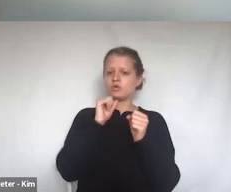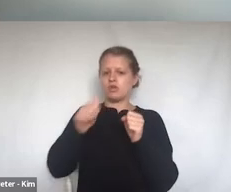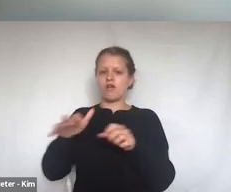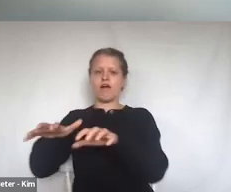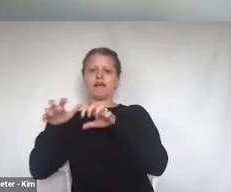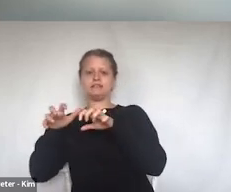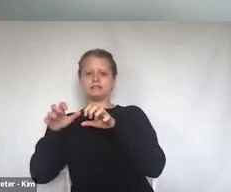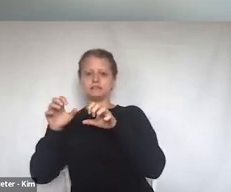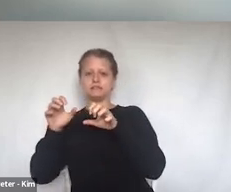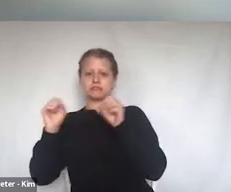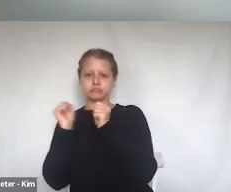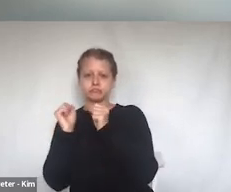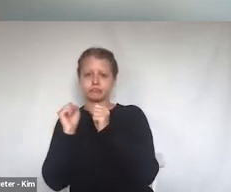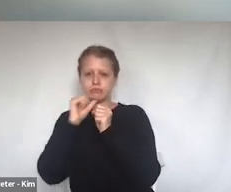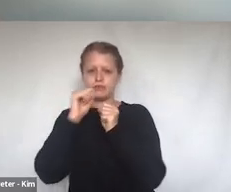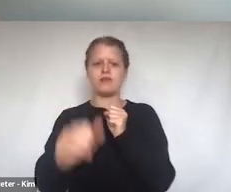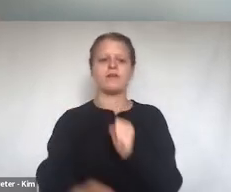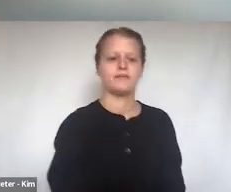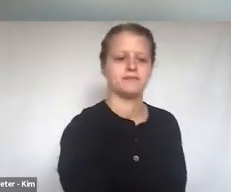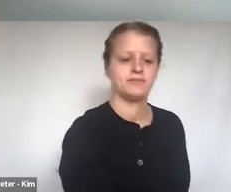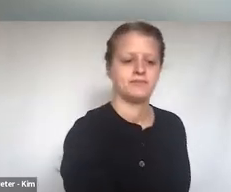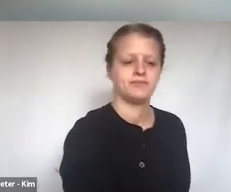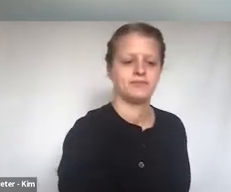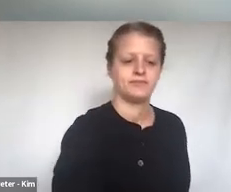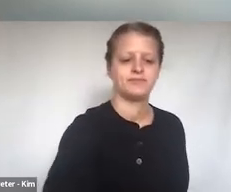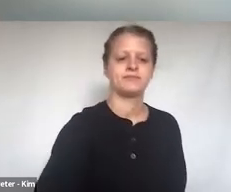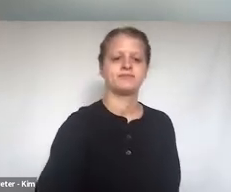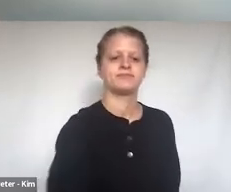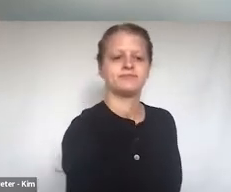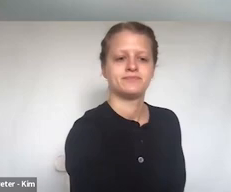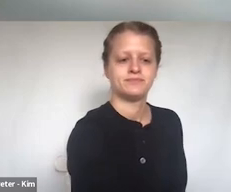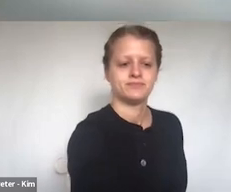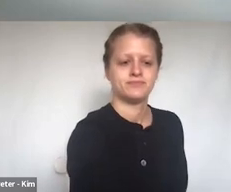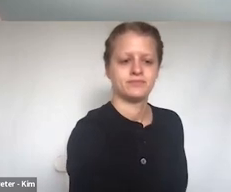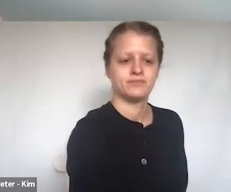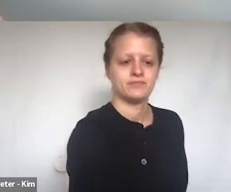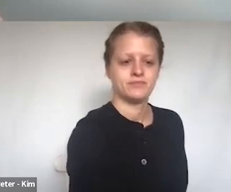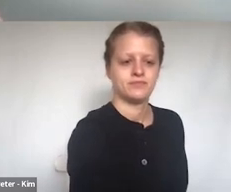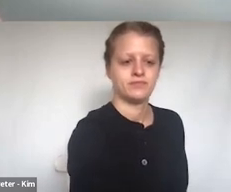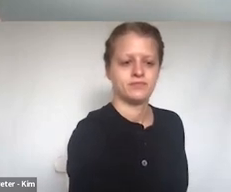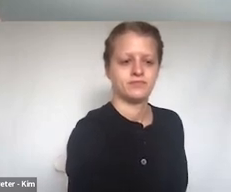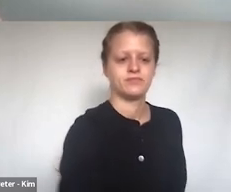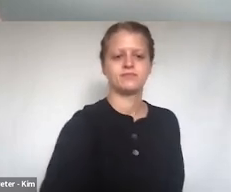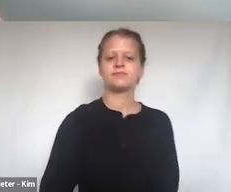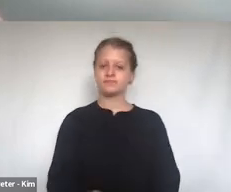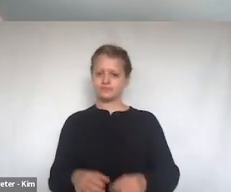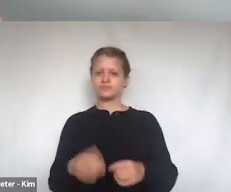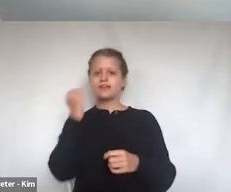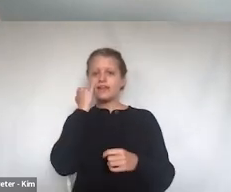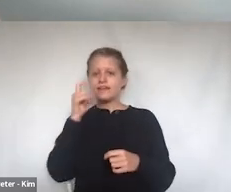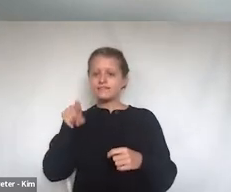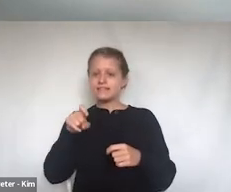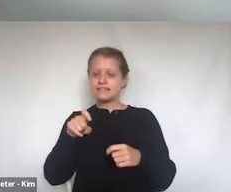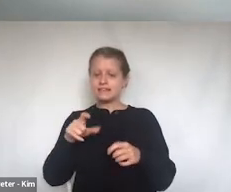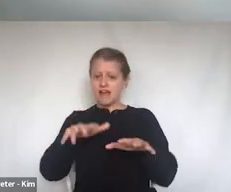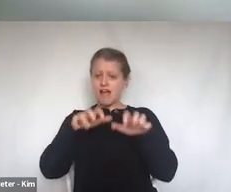cold approach. If we're getting to the point that we're needing to use a full on ice bath submersion sort of approach, this is really something that we